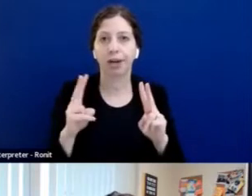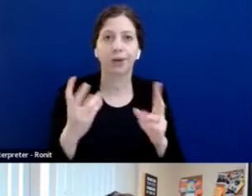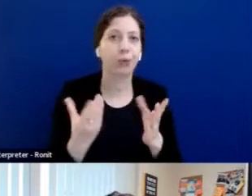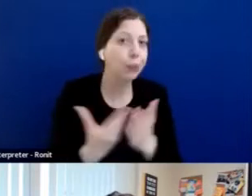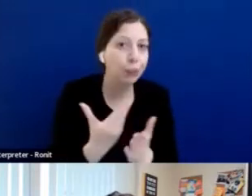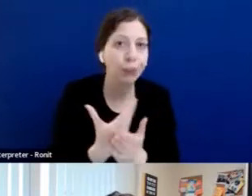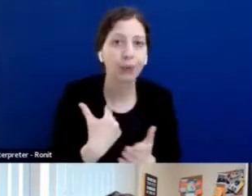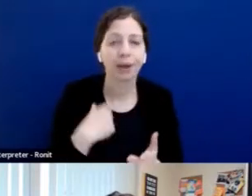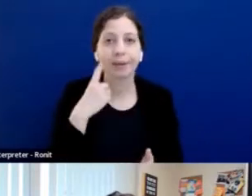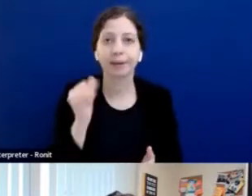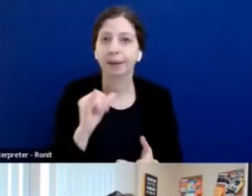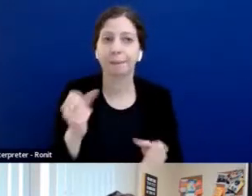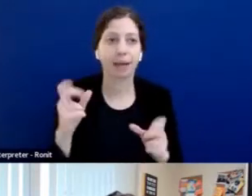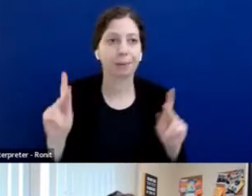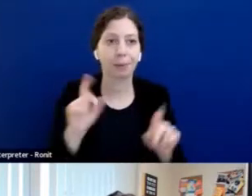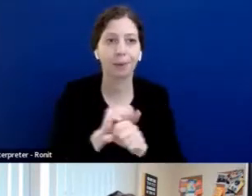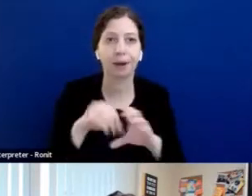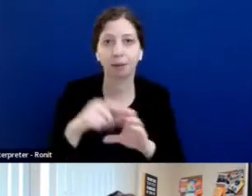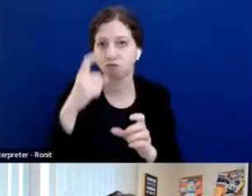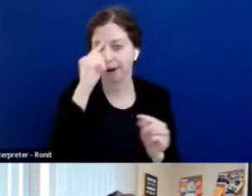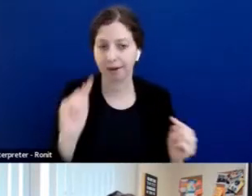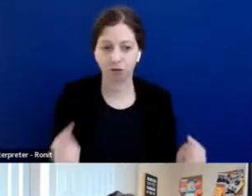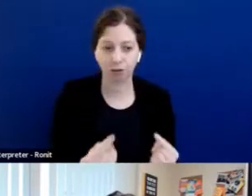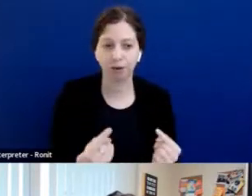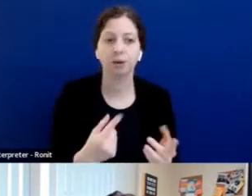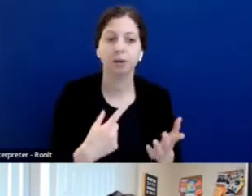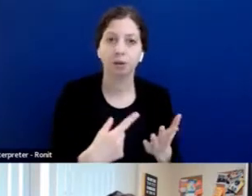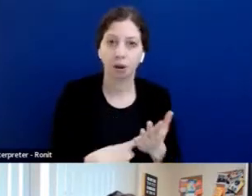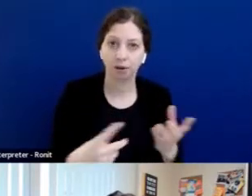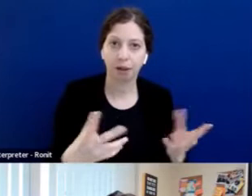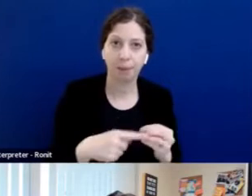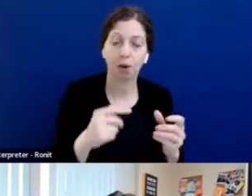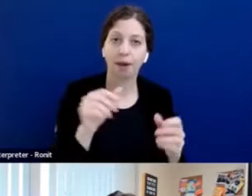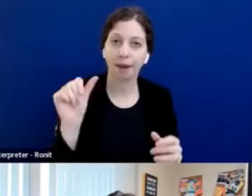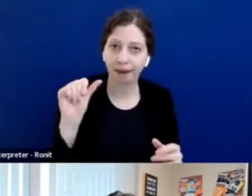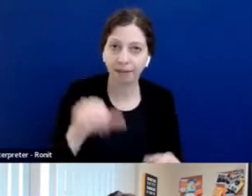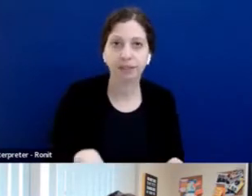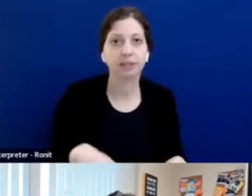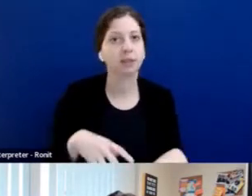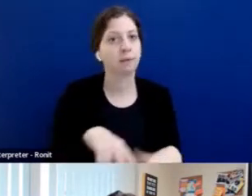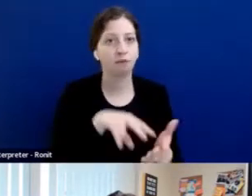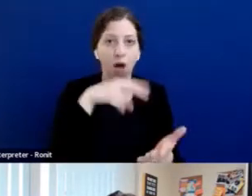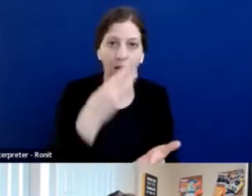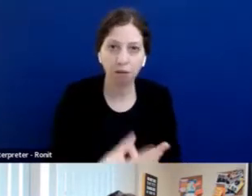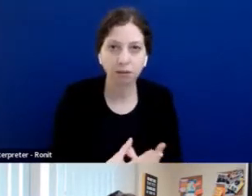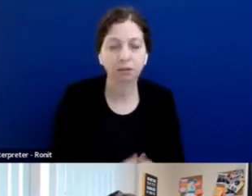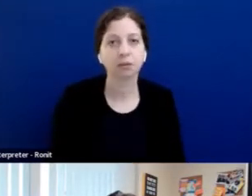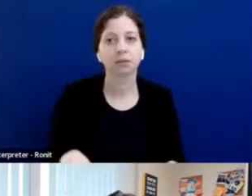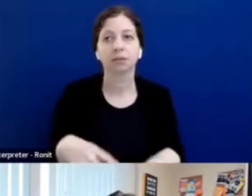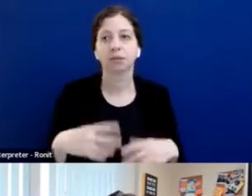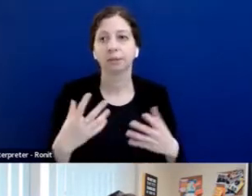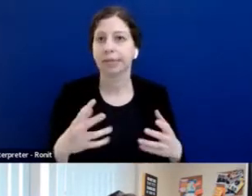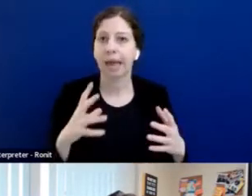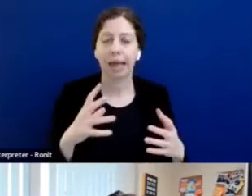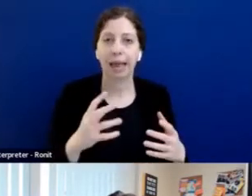think, just like many people who have been working in brain injury have talked a lot about athletes, have talked a lot about falls, have talked a lot about